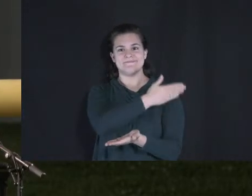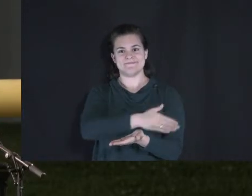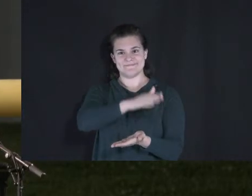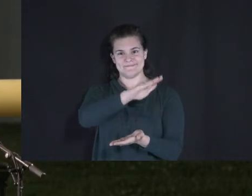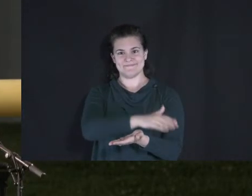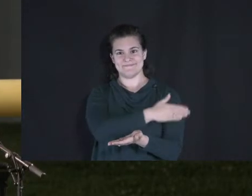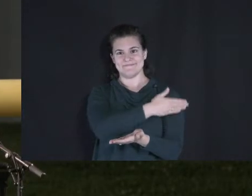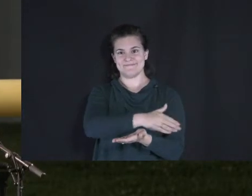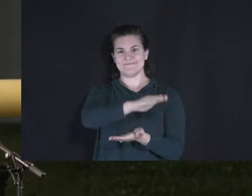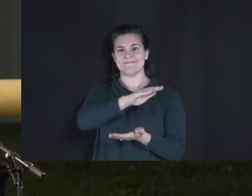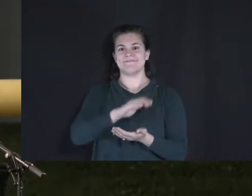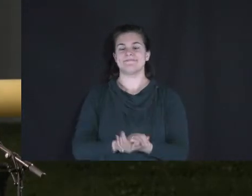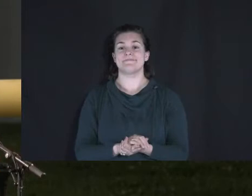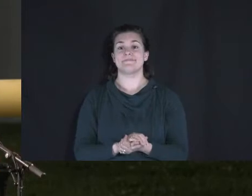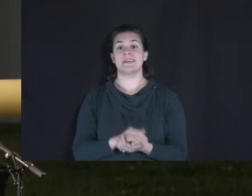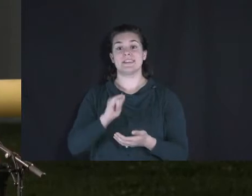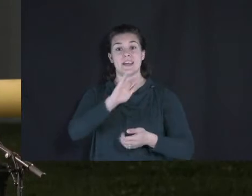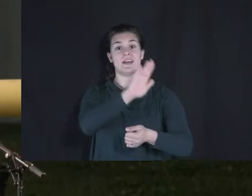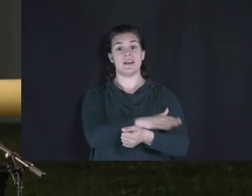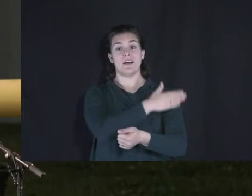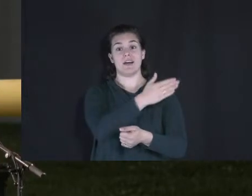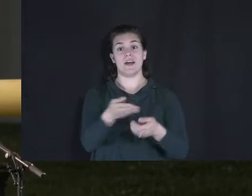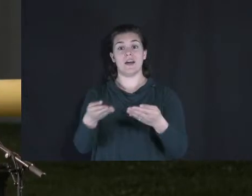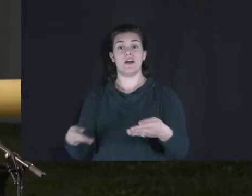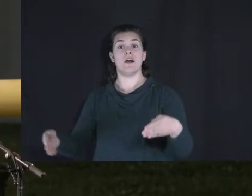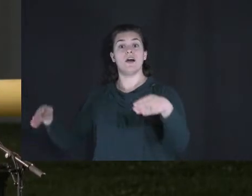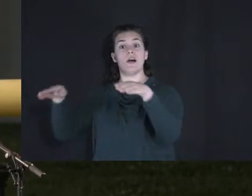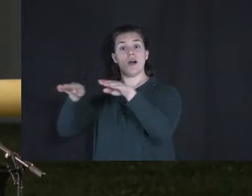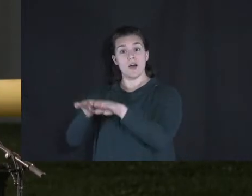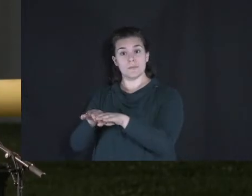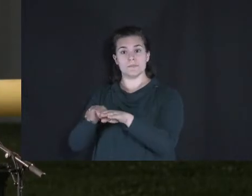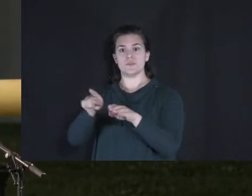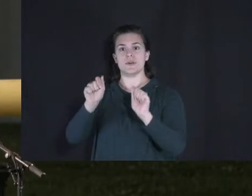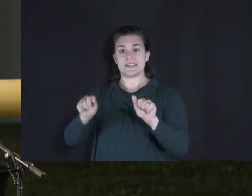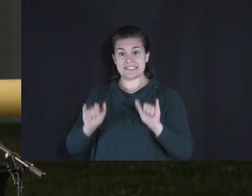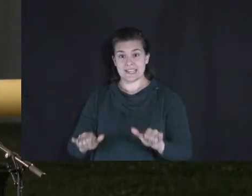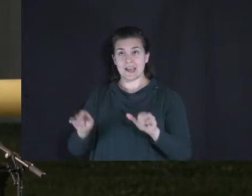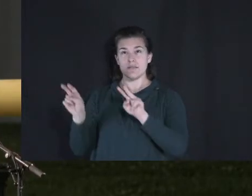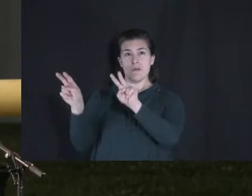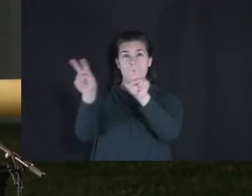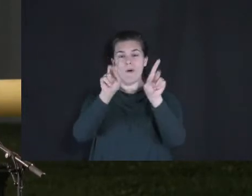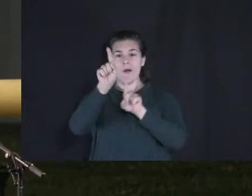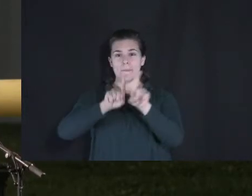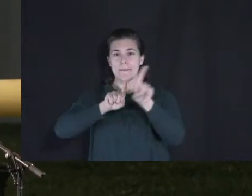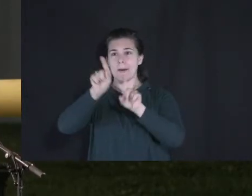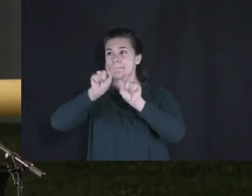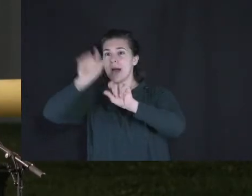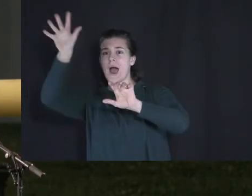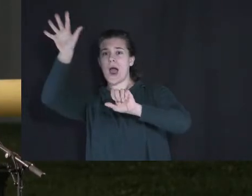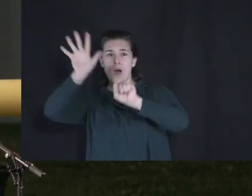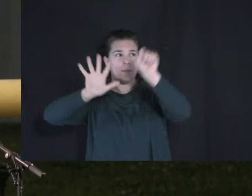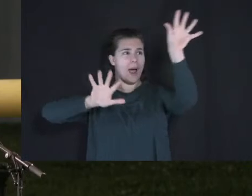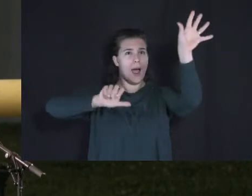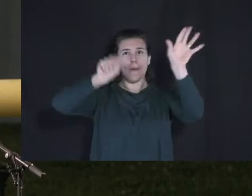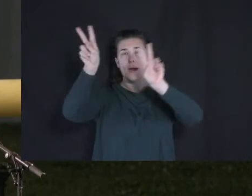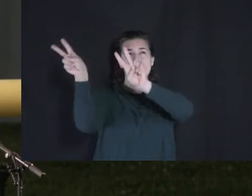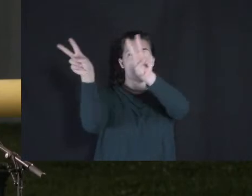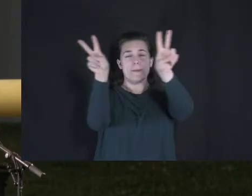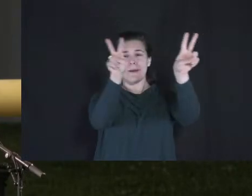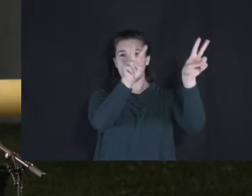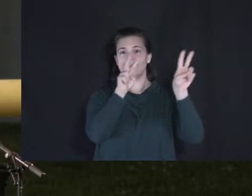the conclusion, stay for the fireworks. Then graduates